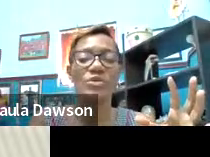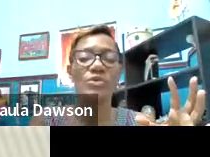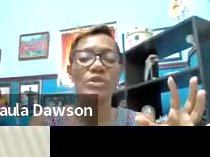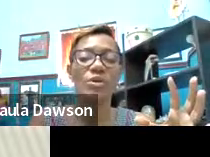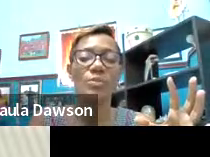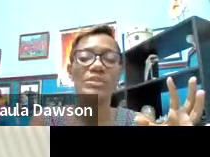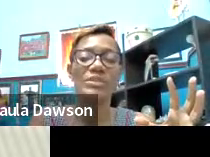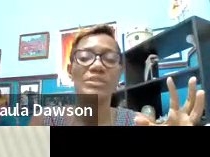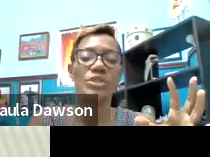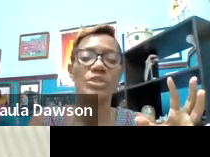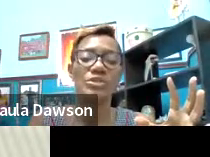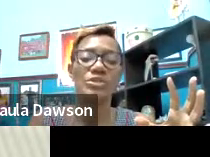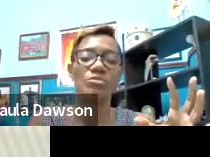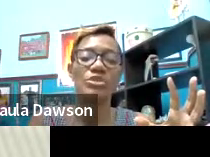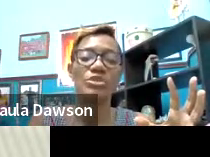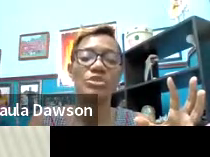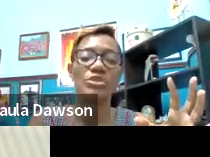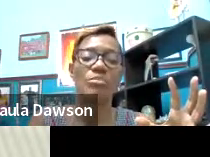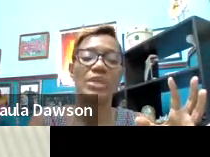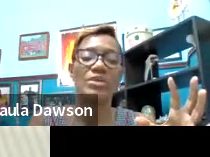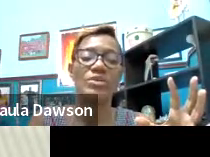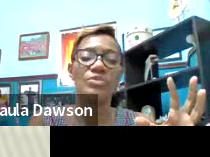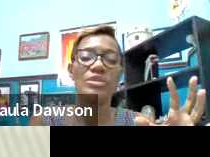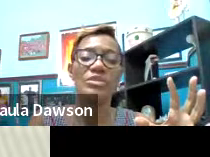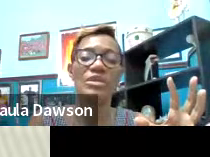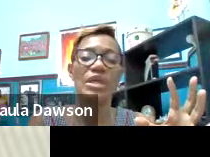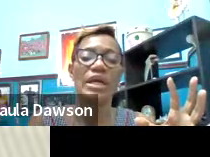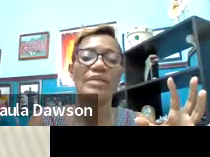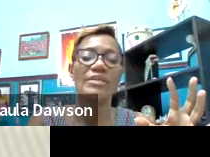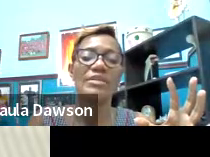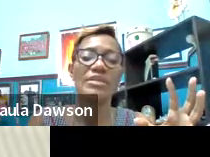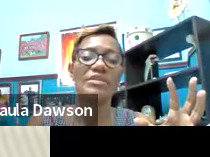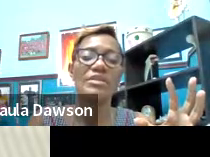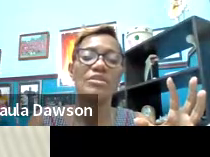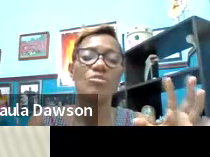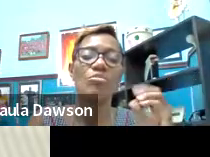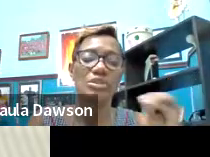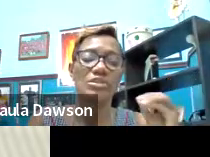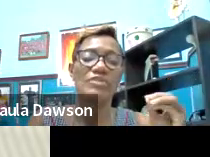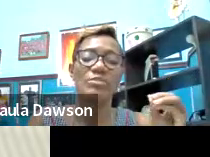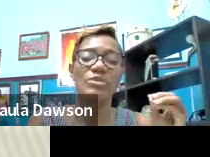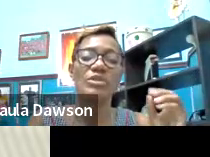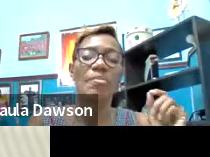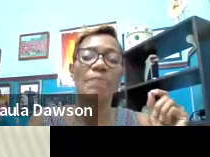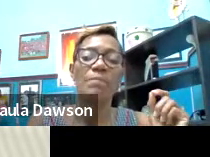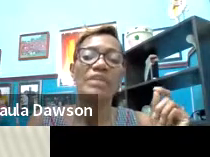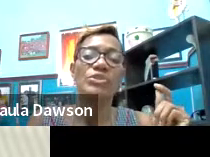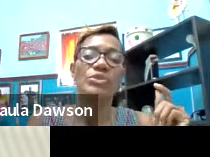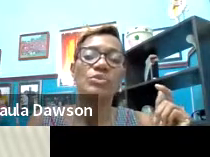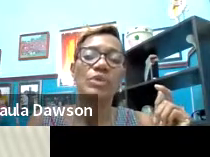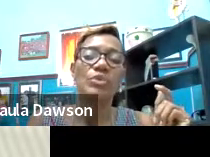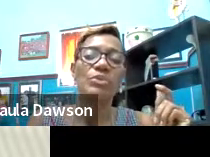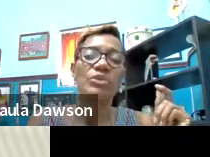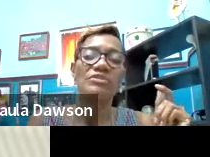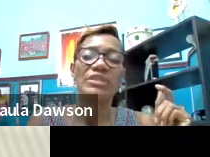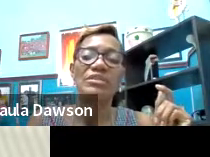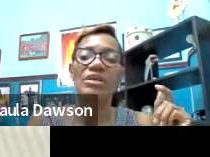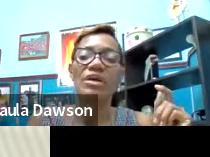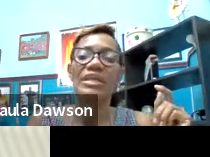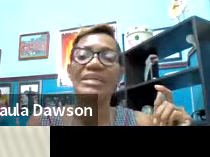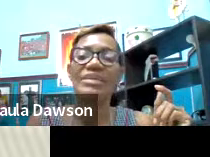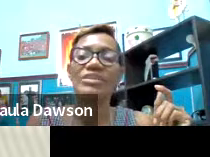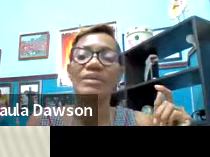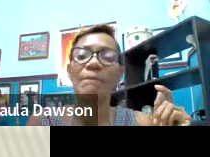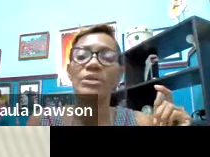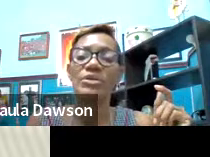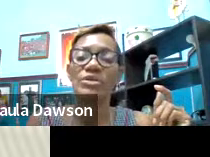fibers running up and down the muscle. The muscle is the big unit, and these are the little muscle fibers. And so when we put the phenol